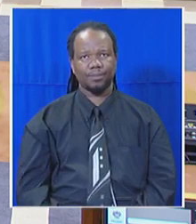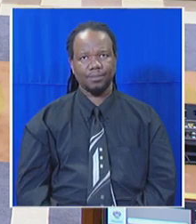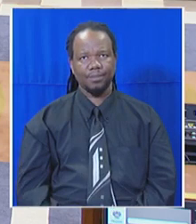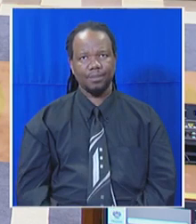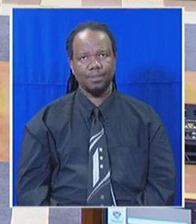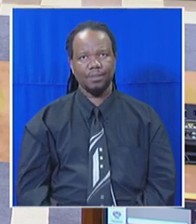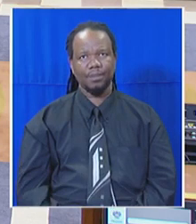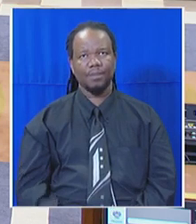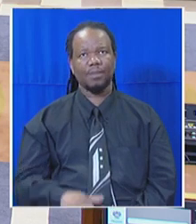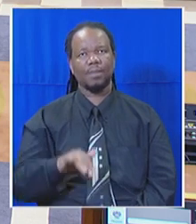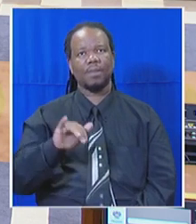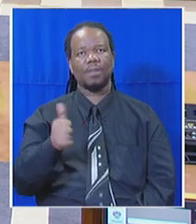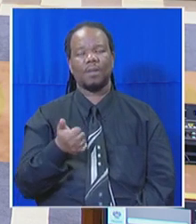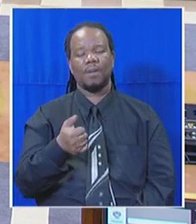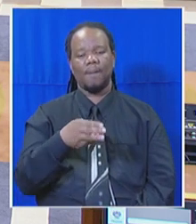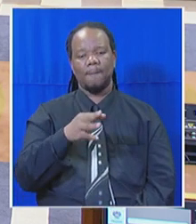Madisha.